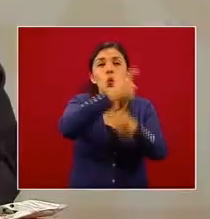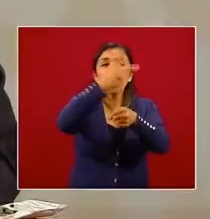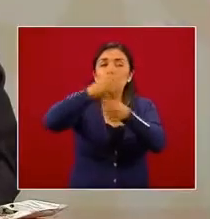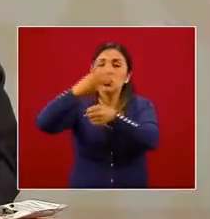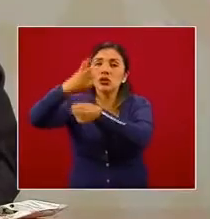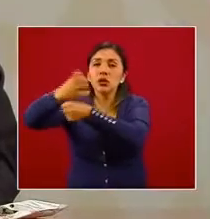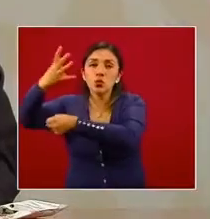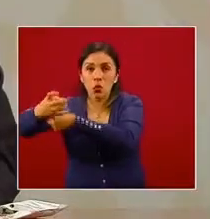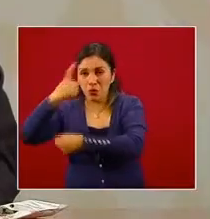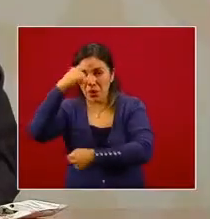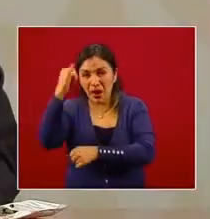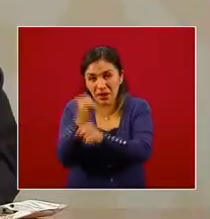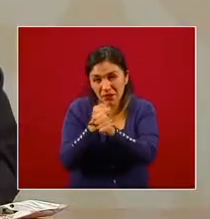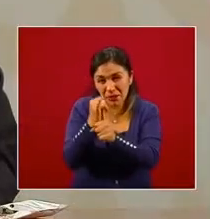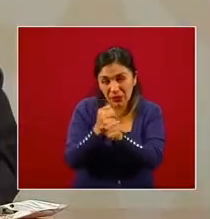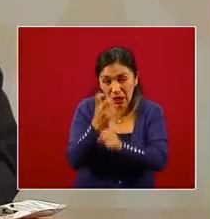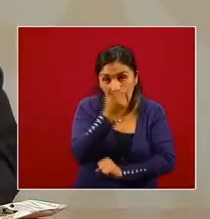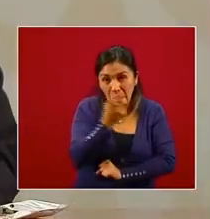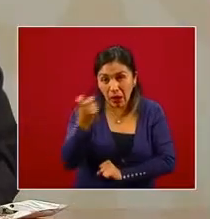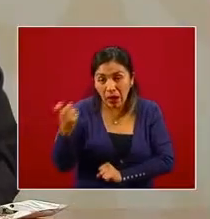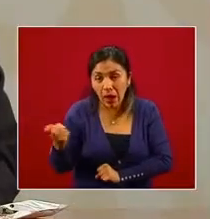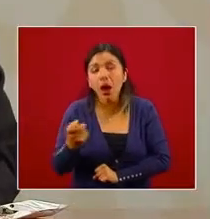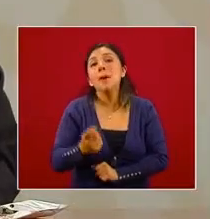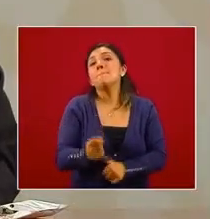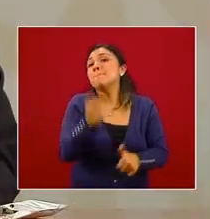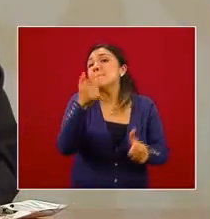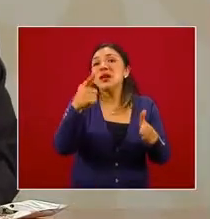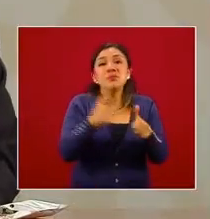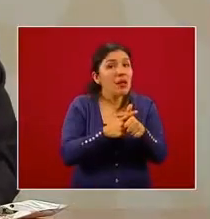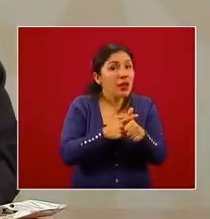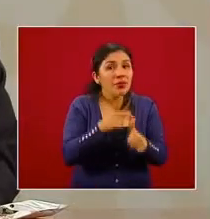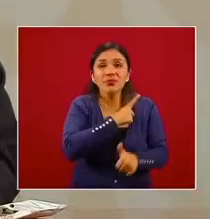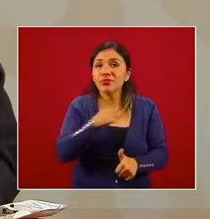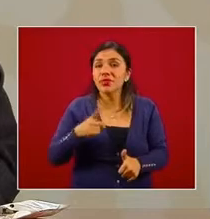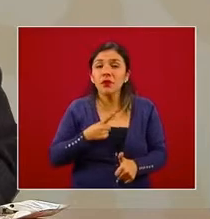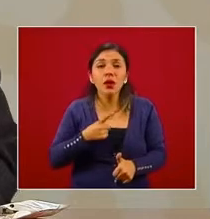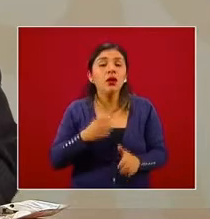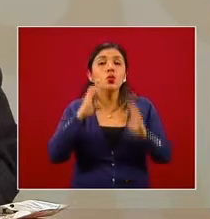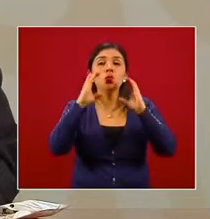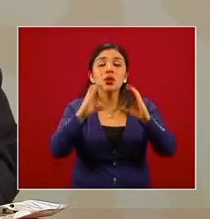different studies, for example, phase 1, phase 2, phase 3 of these clinical trials,